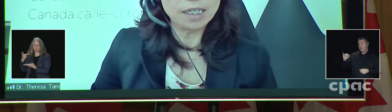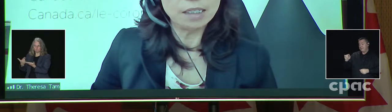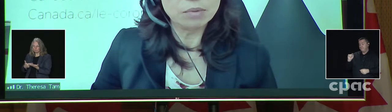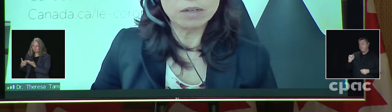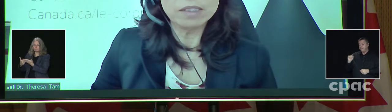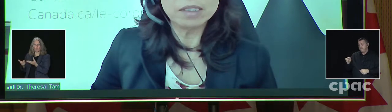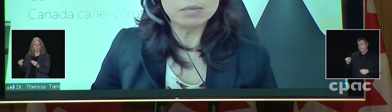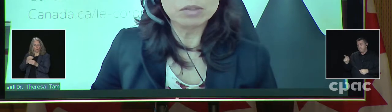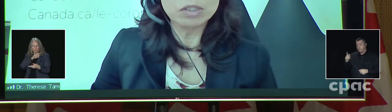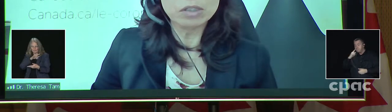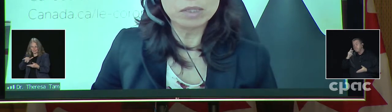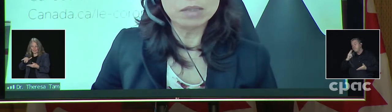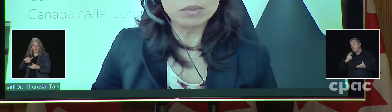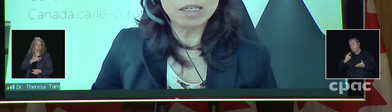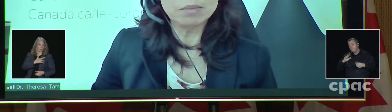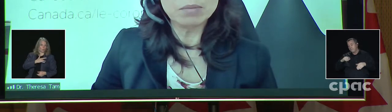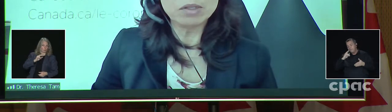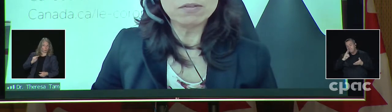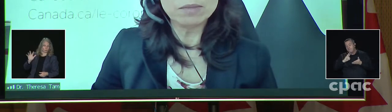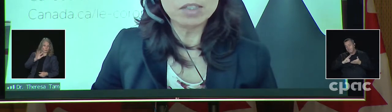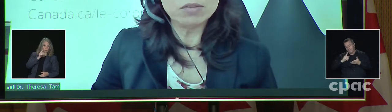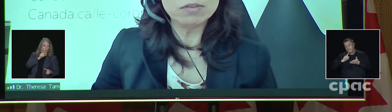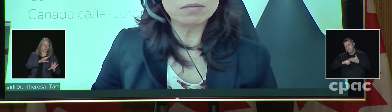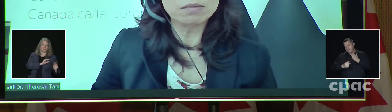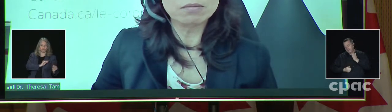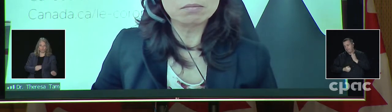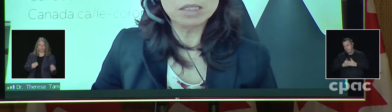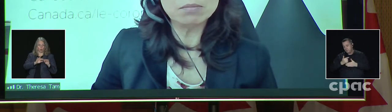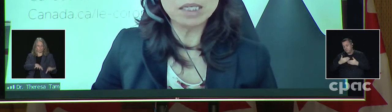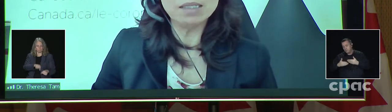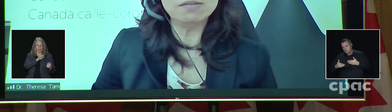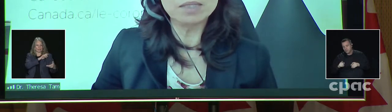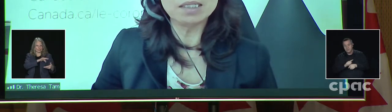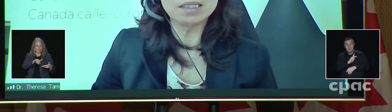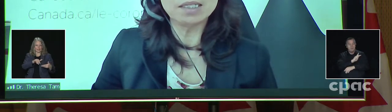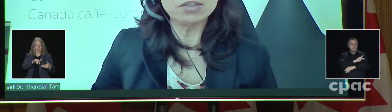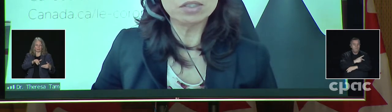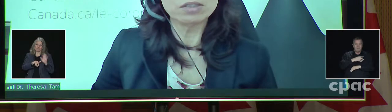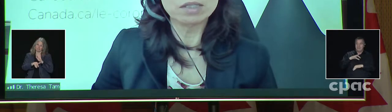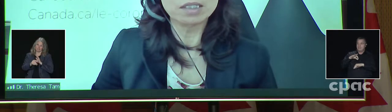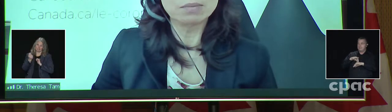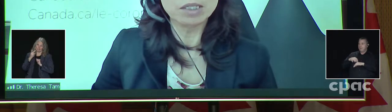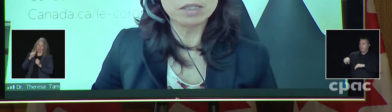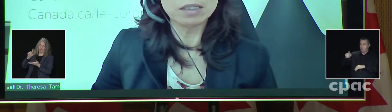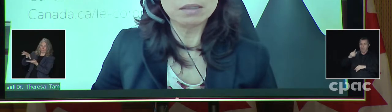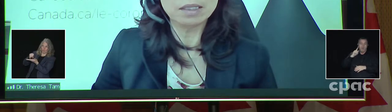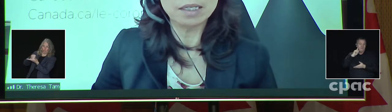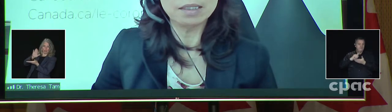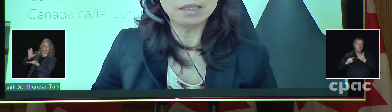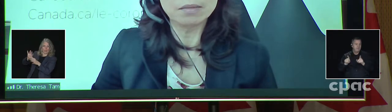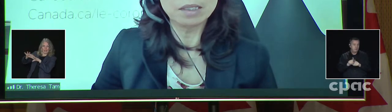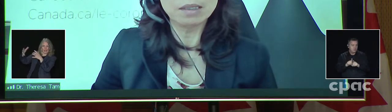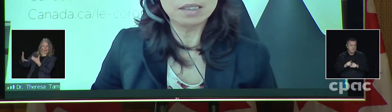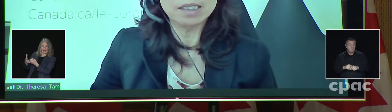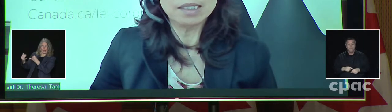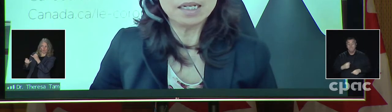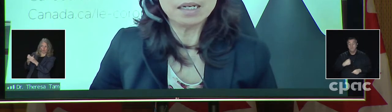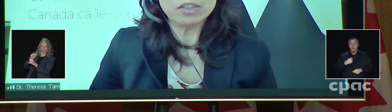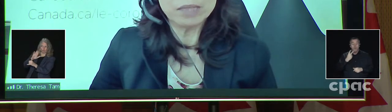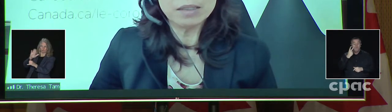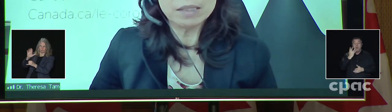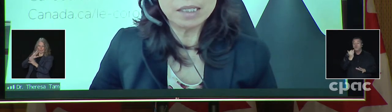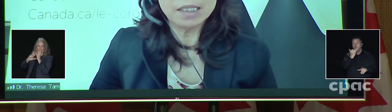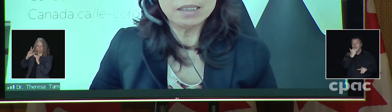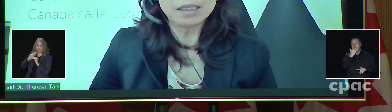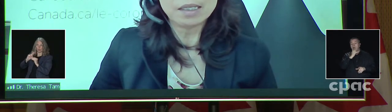further, and the provinces will too, once we get a bit more information from, mainly from the international experience. And there's a